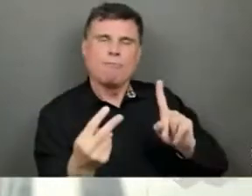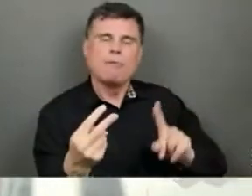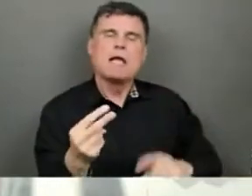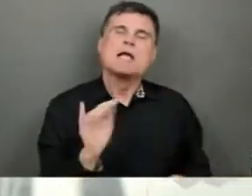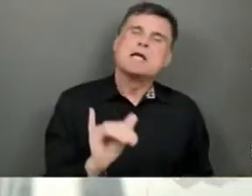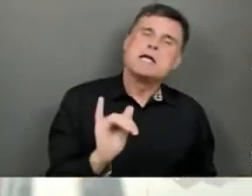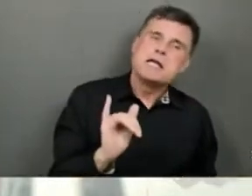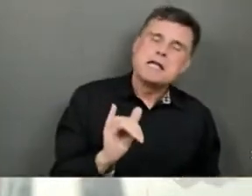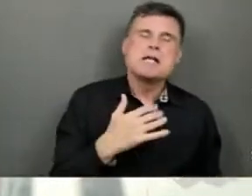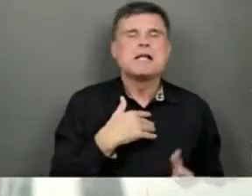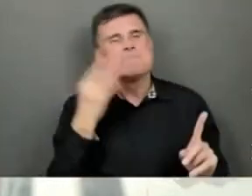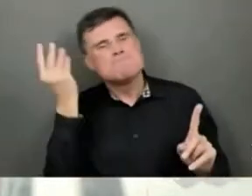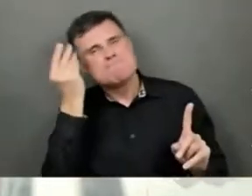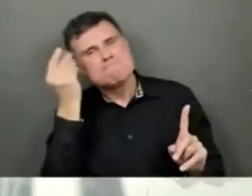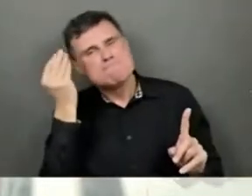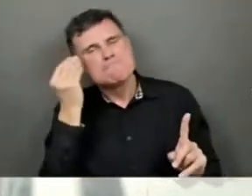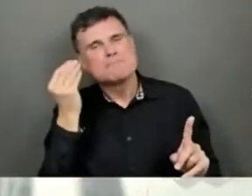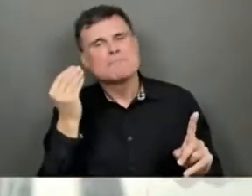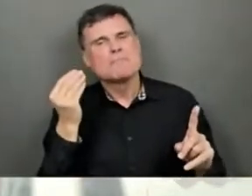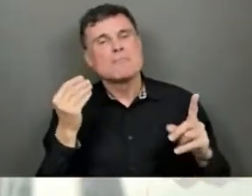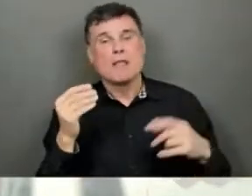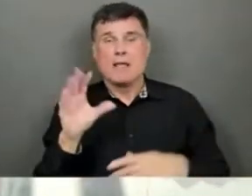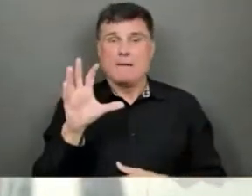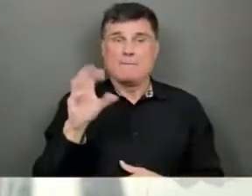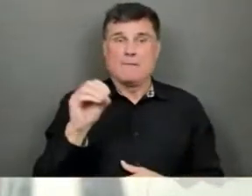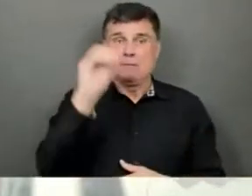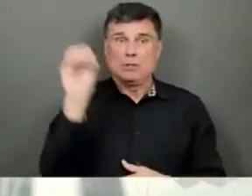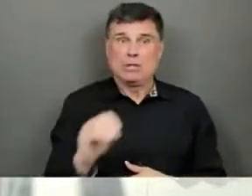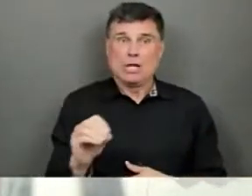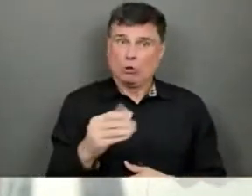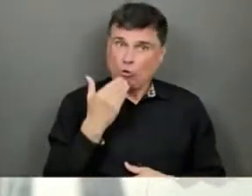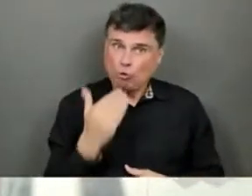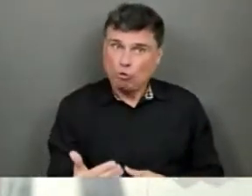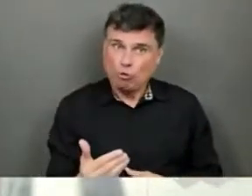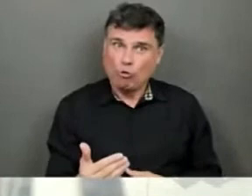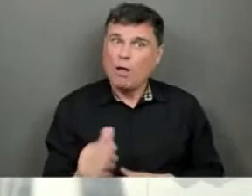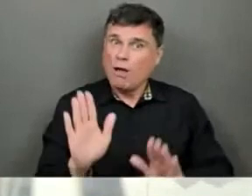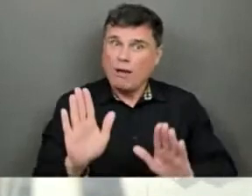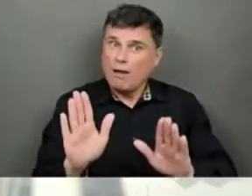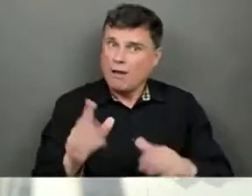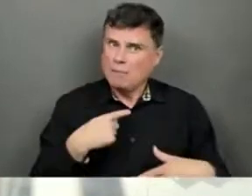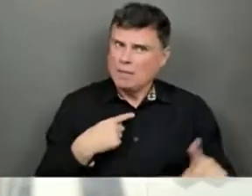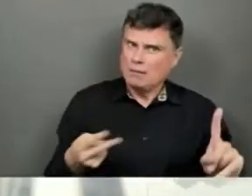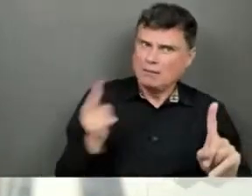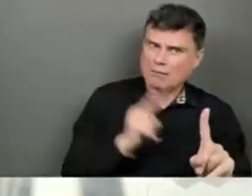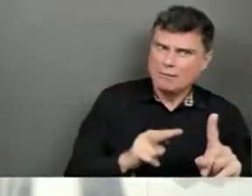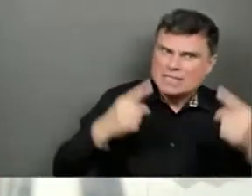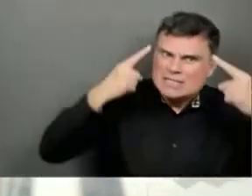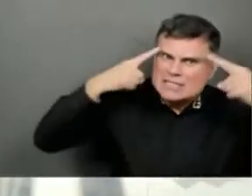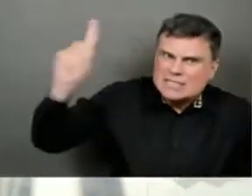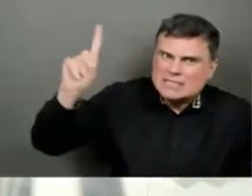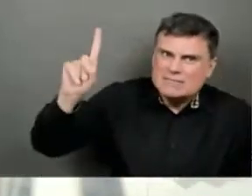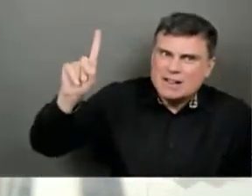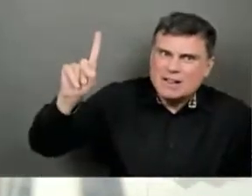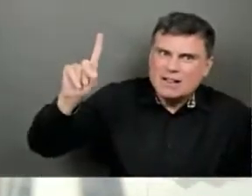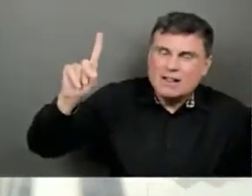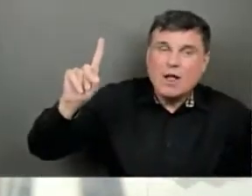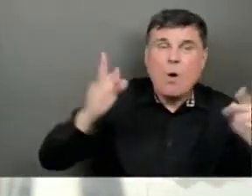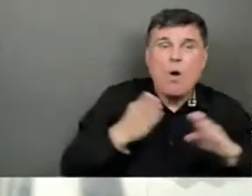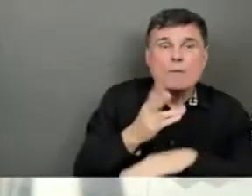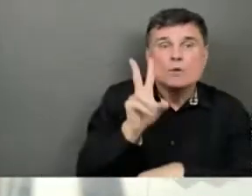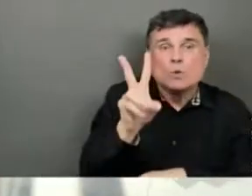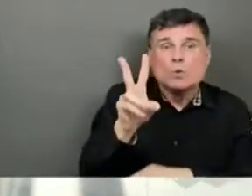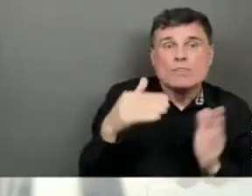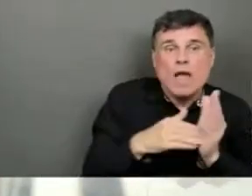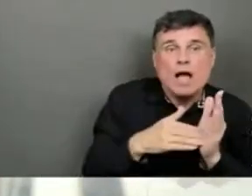to it. It's an exceptional success. I mean, more than 2,100 physicians in a fundamental change